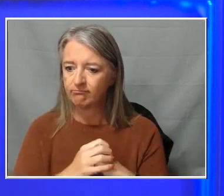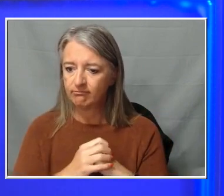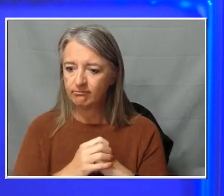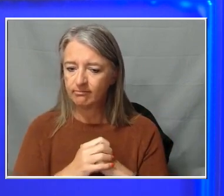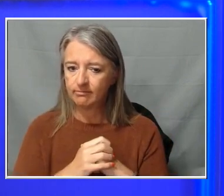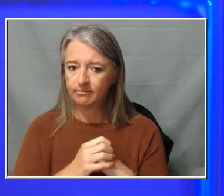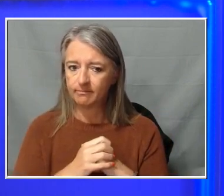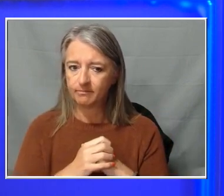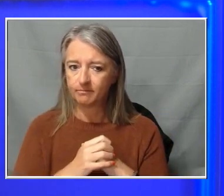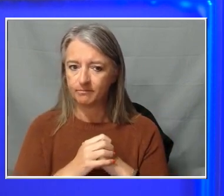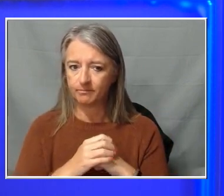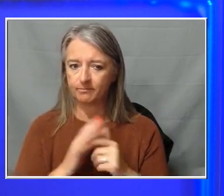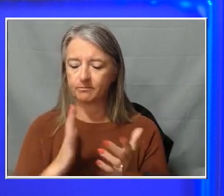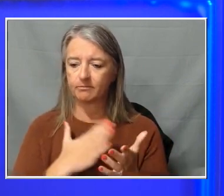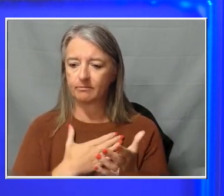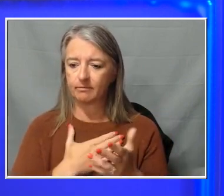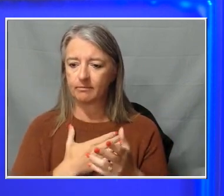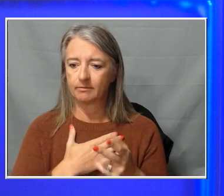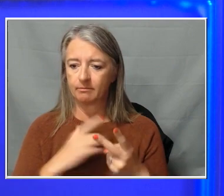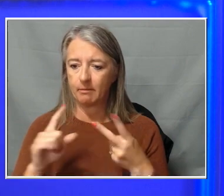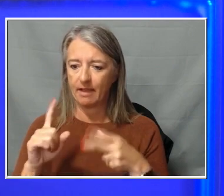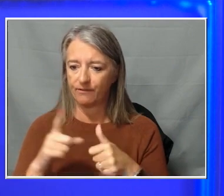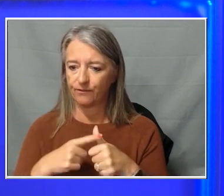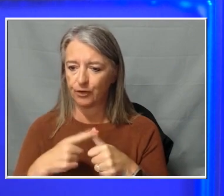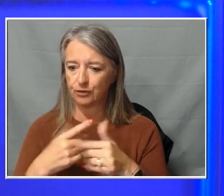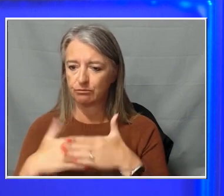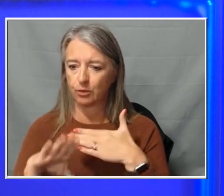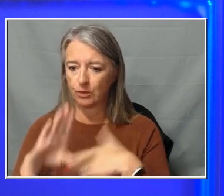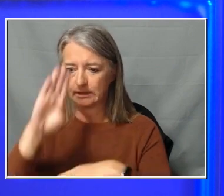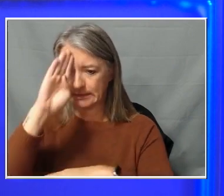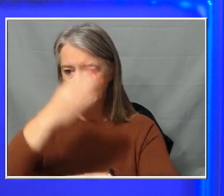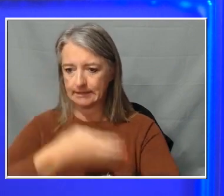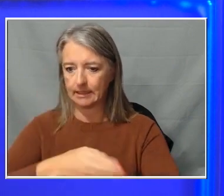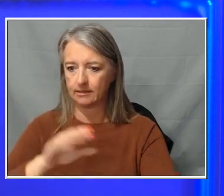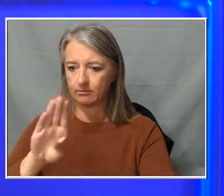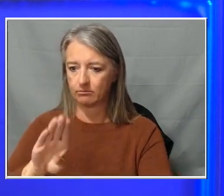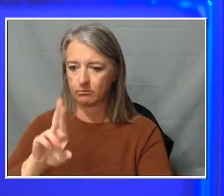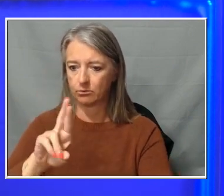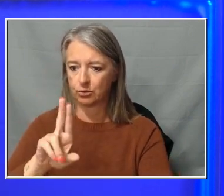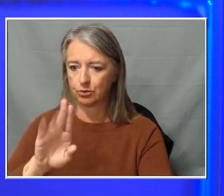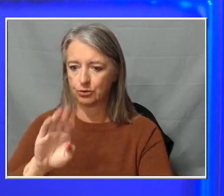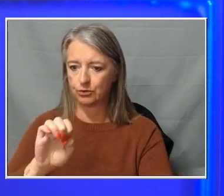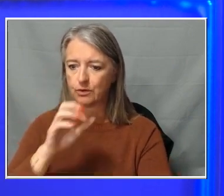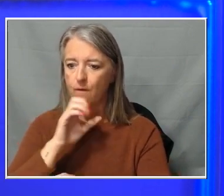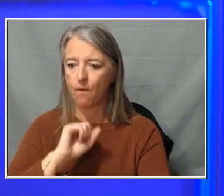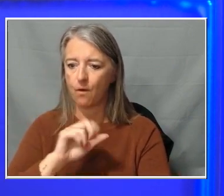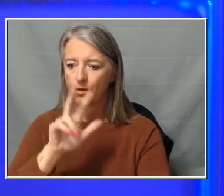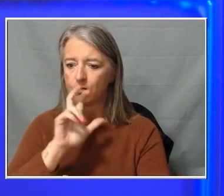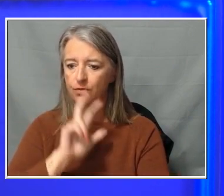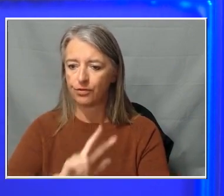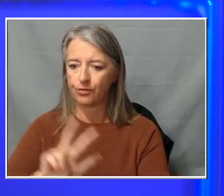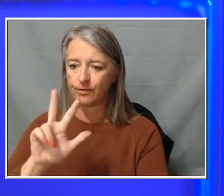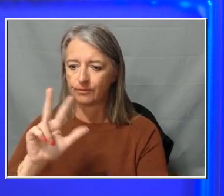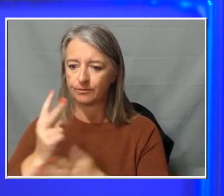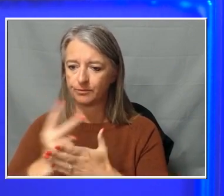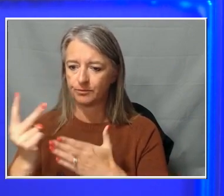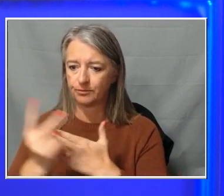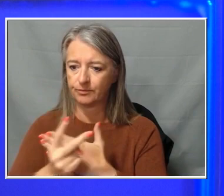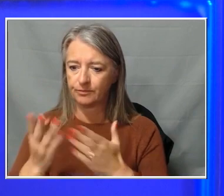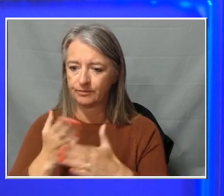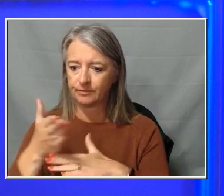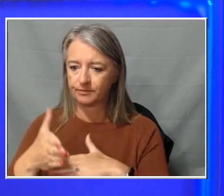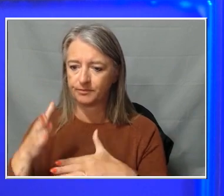My first son, Bruce, he turned 3 just a couple weeks after my